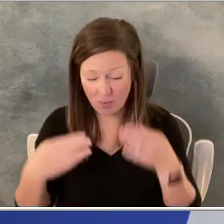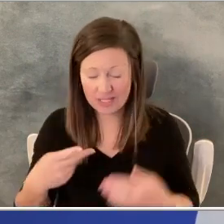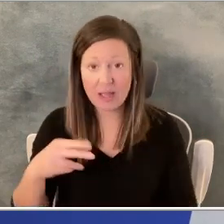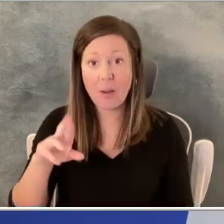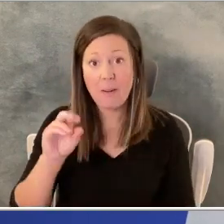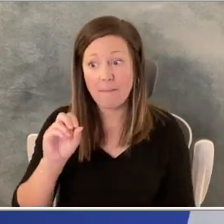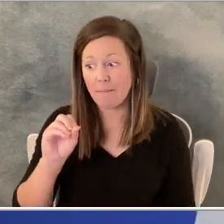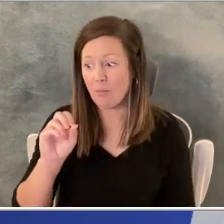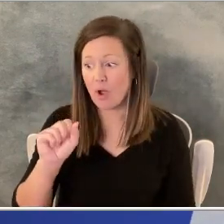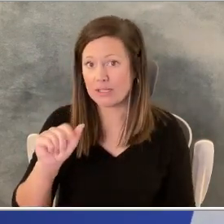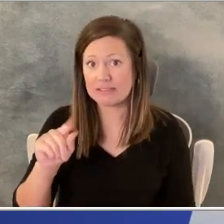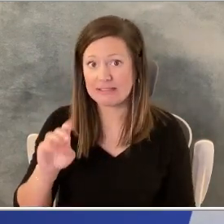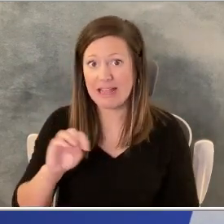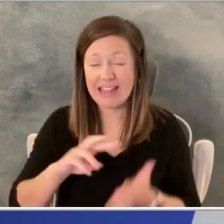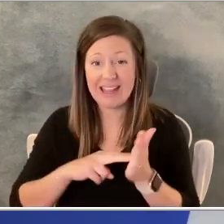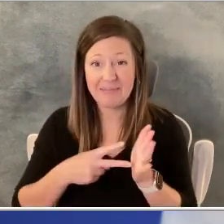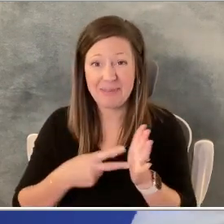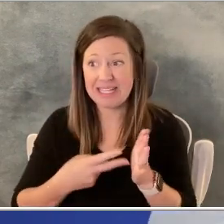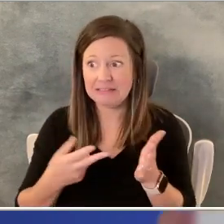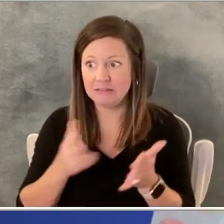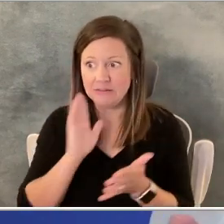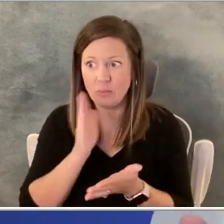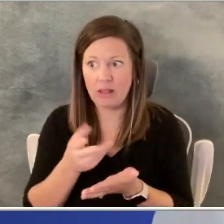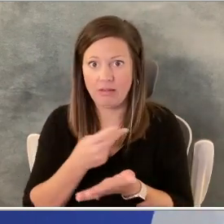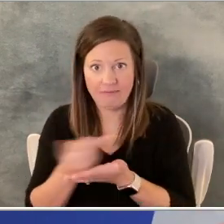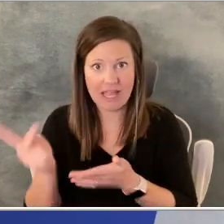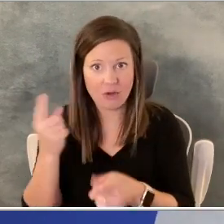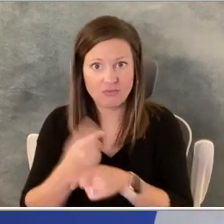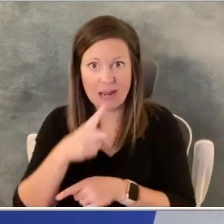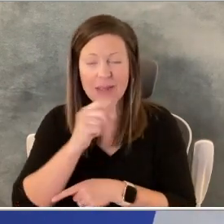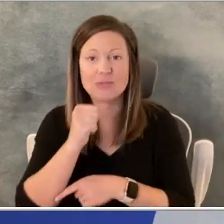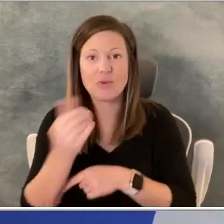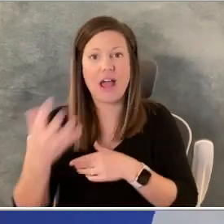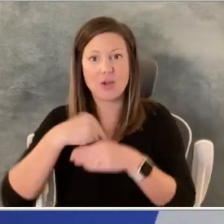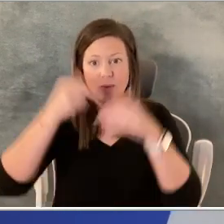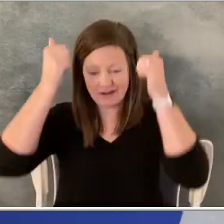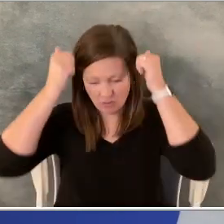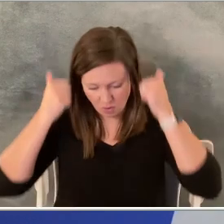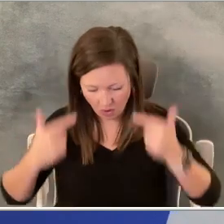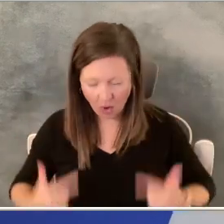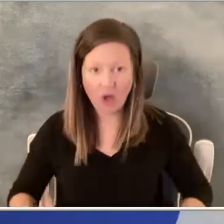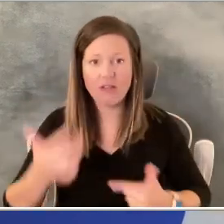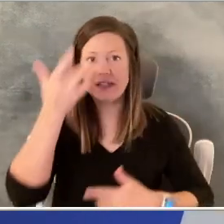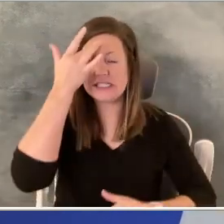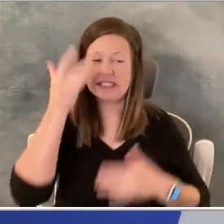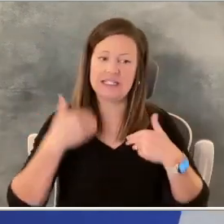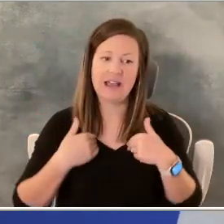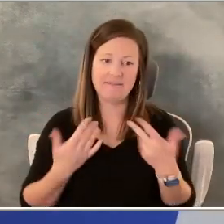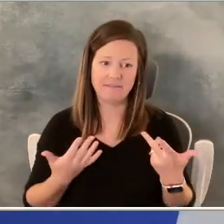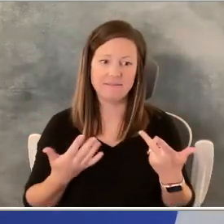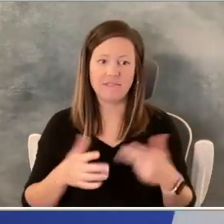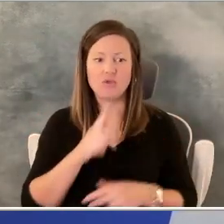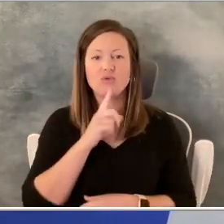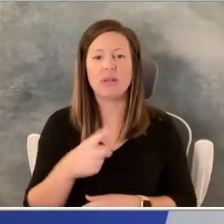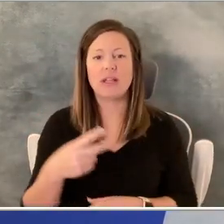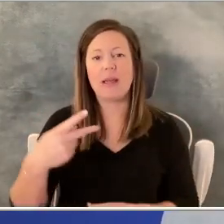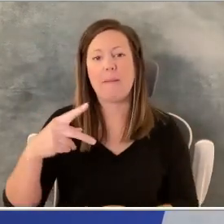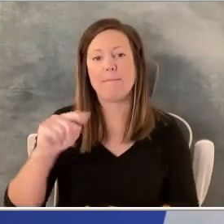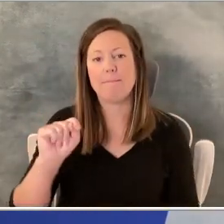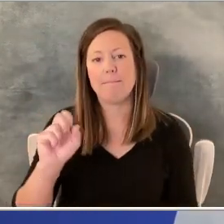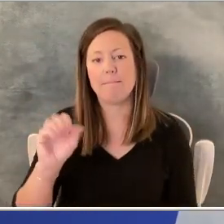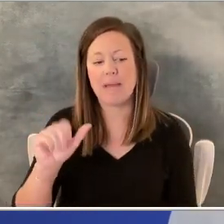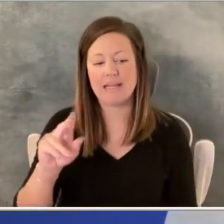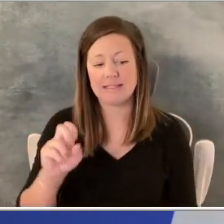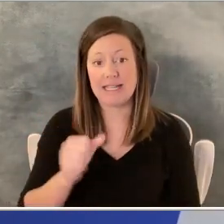kind of pushes them towards failure because we're not including all of the disease that is present. So these PET scans are actually making us